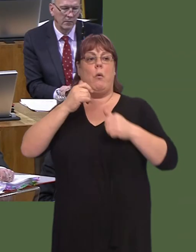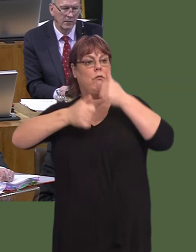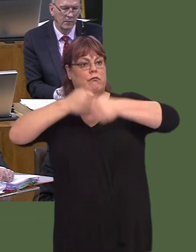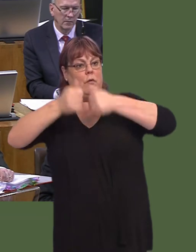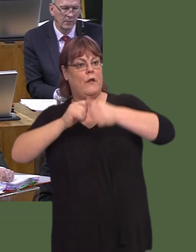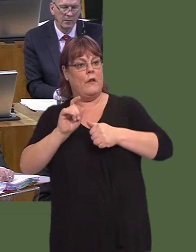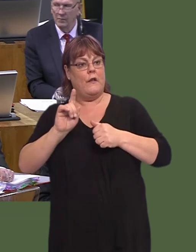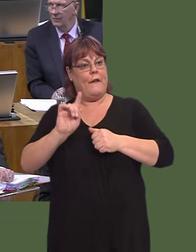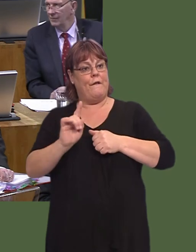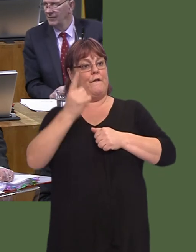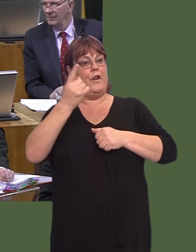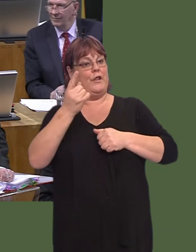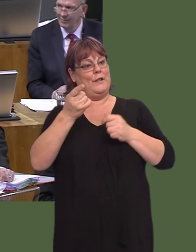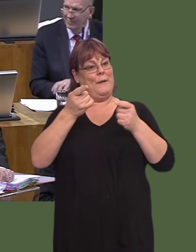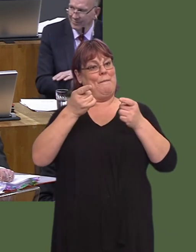first Minister's question